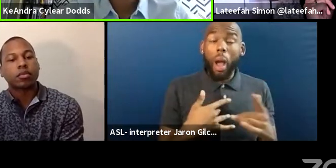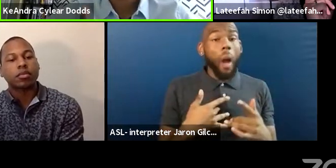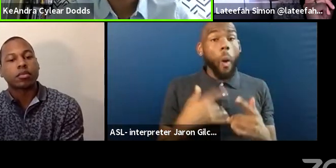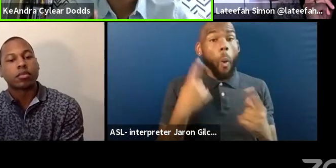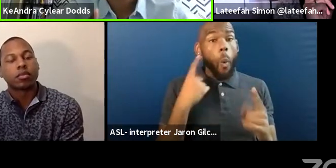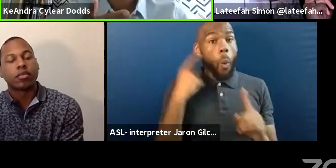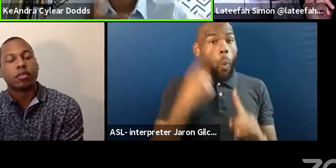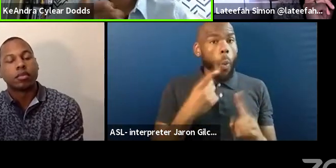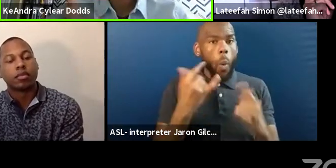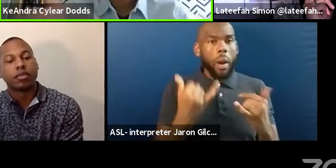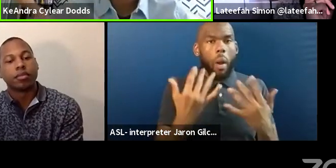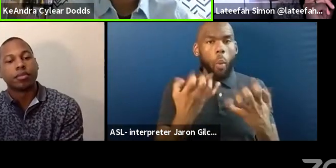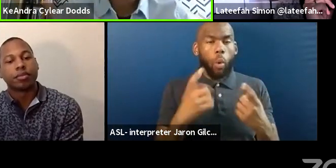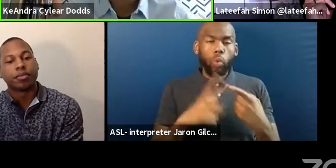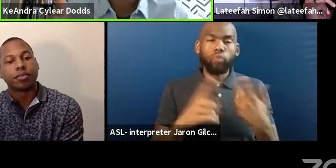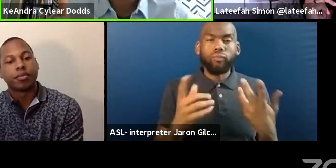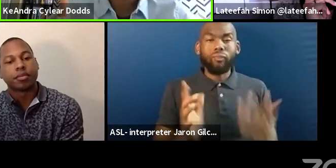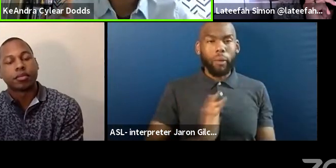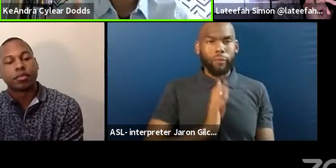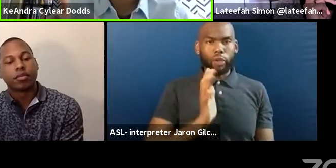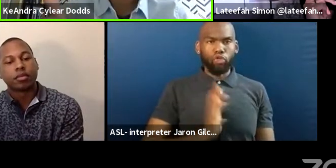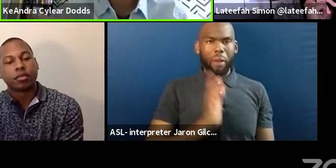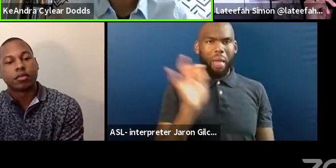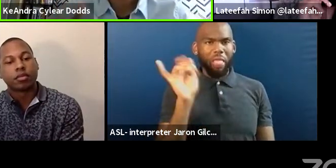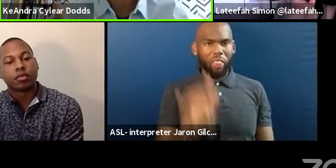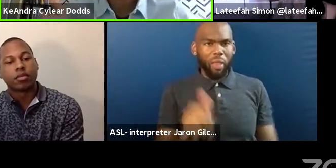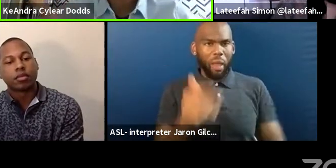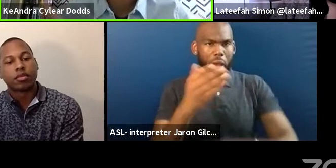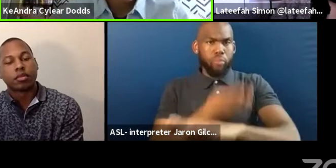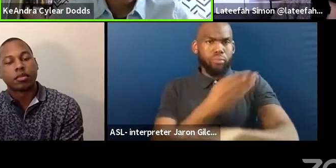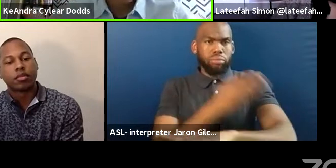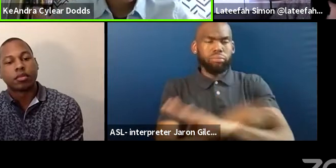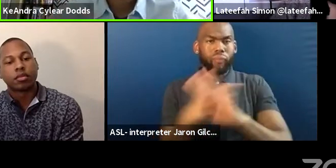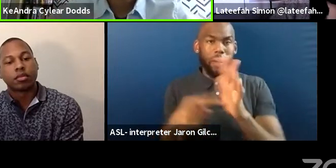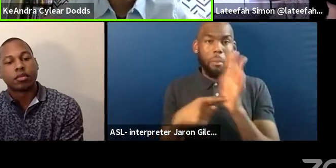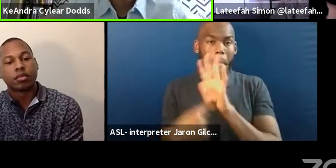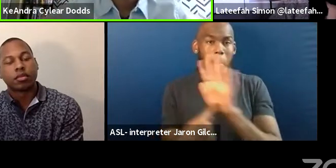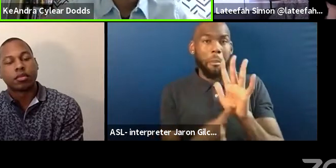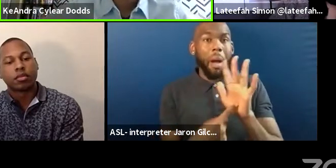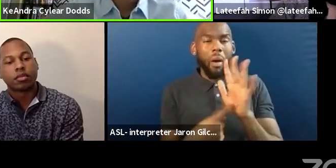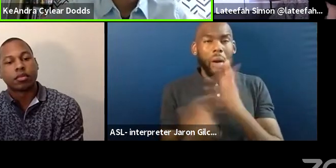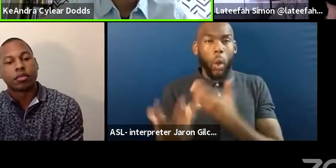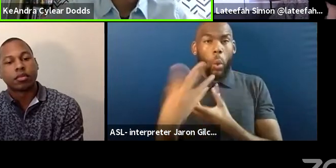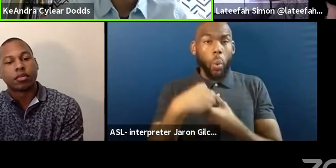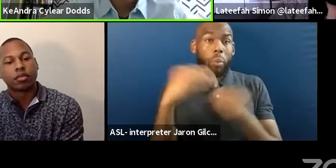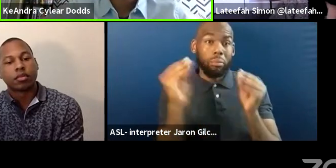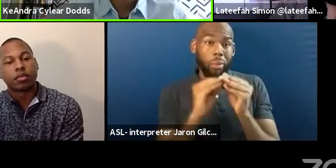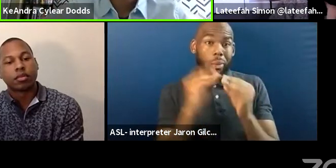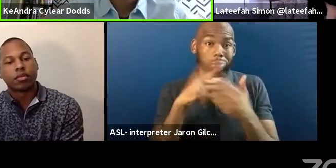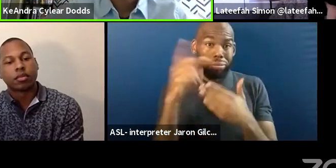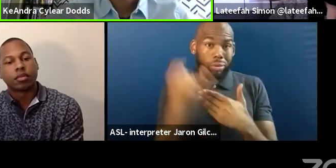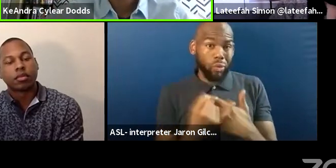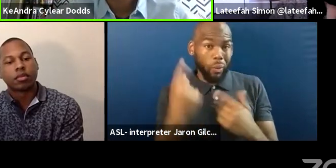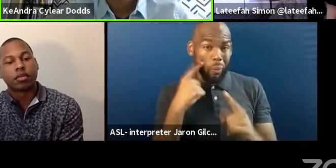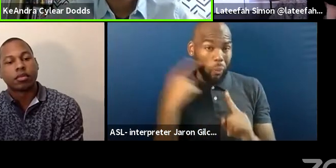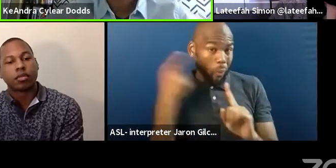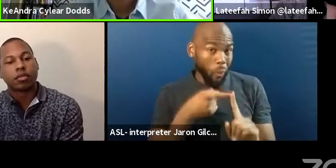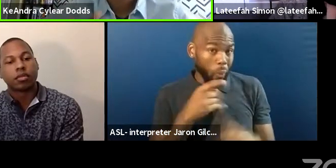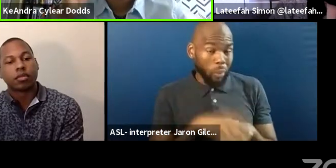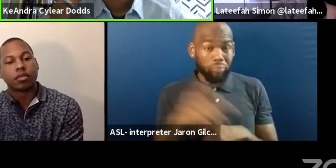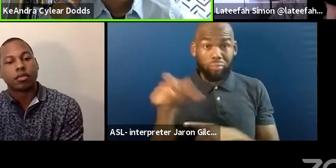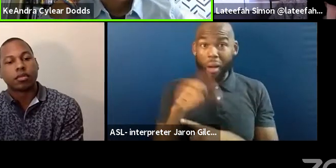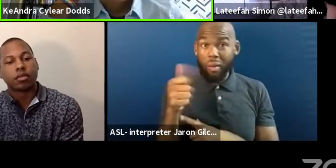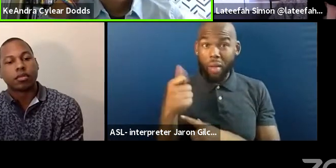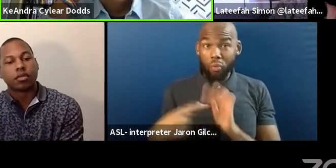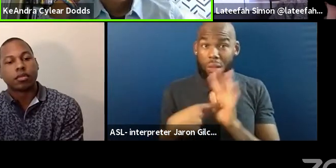that, to find ways to model, to improve that model and to do it with more projects. And I think, another